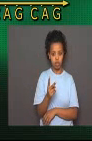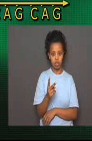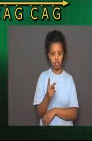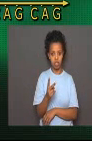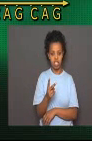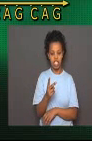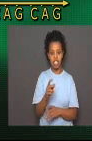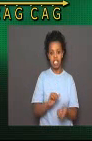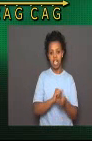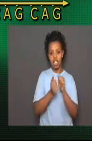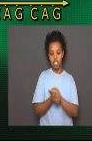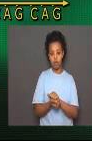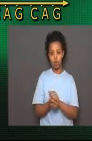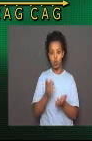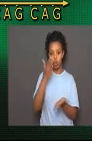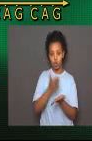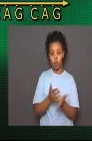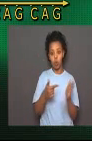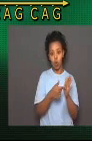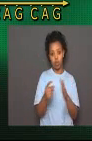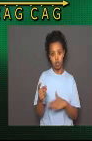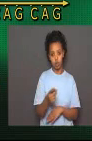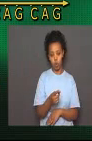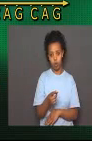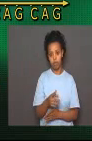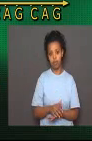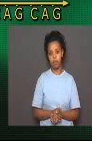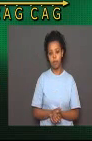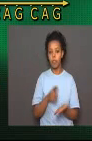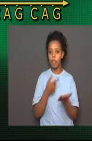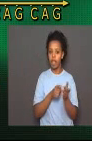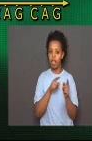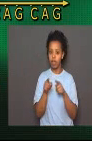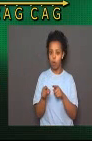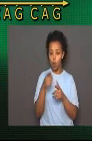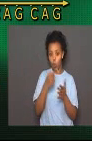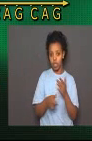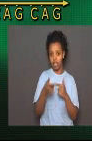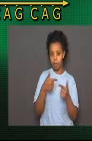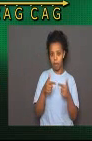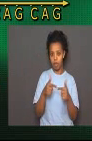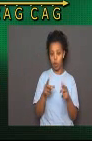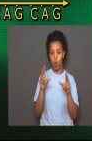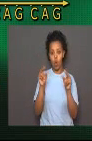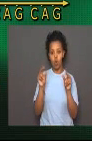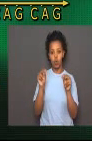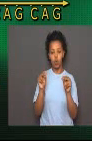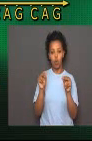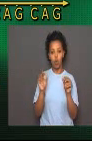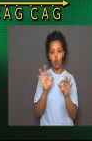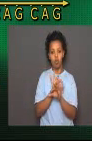the stop code, it halts. This results in a